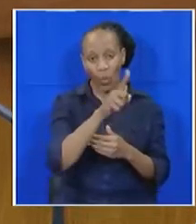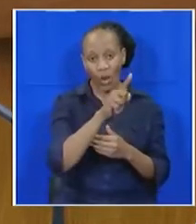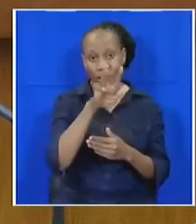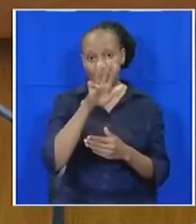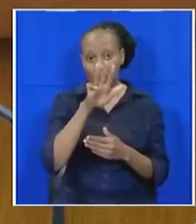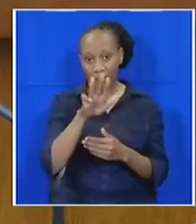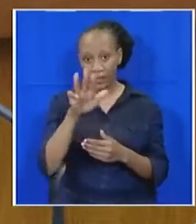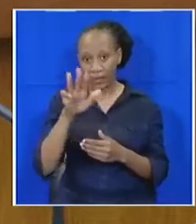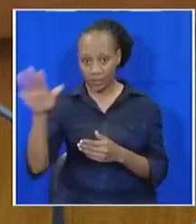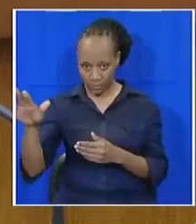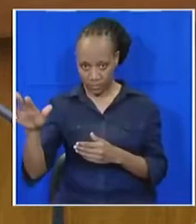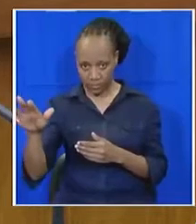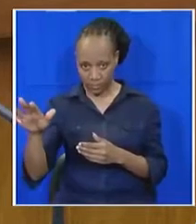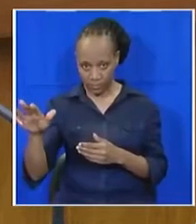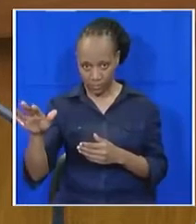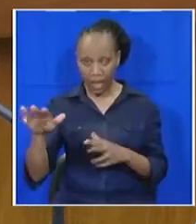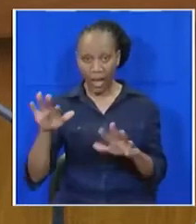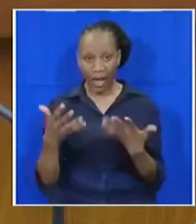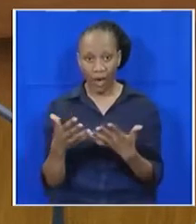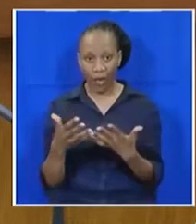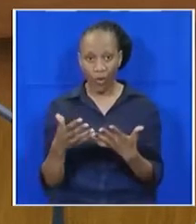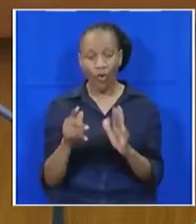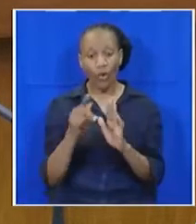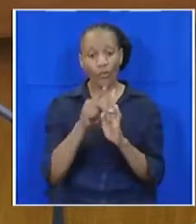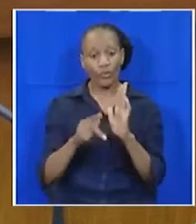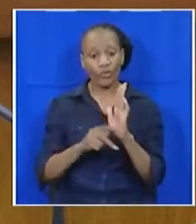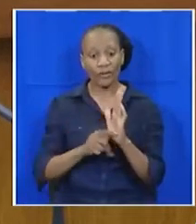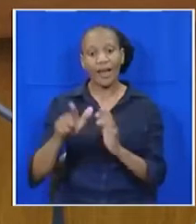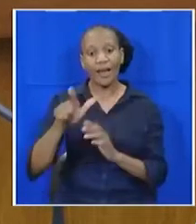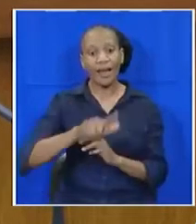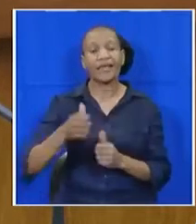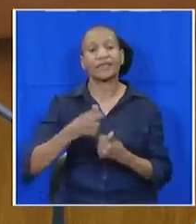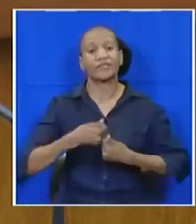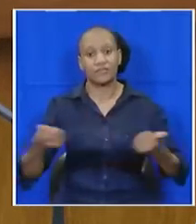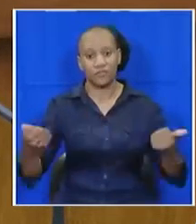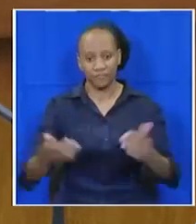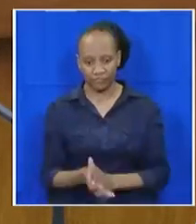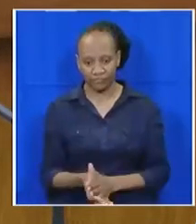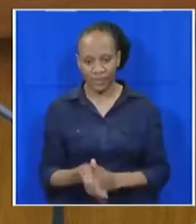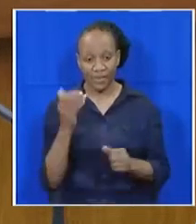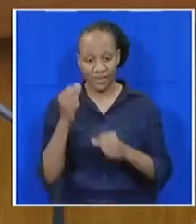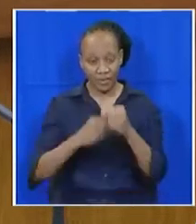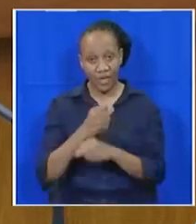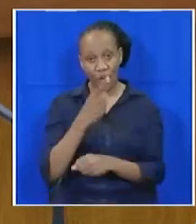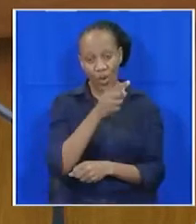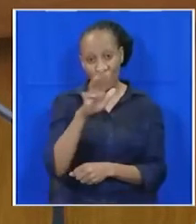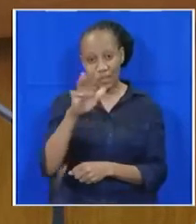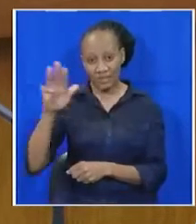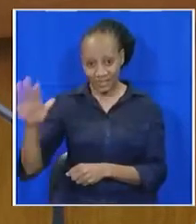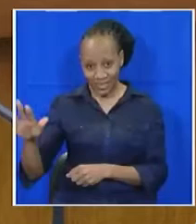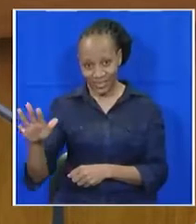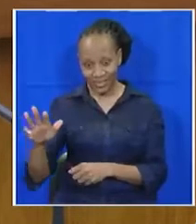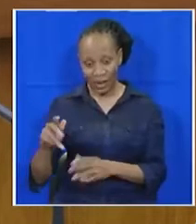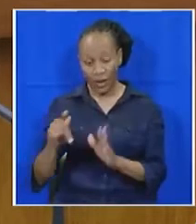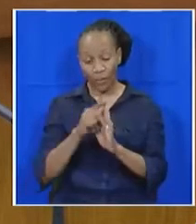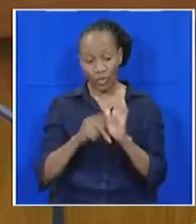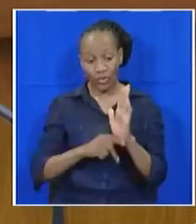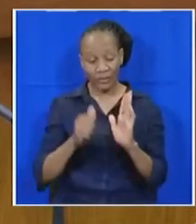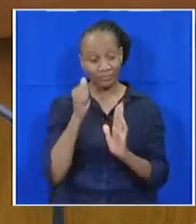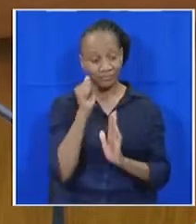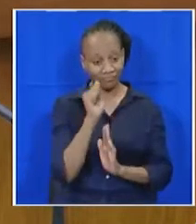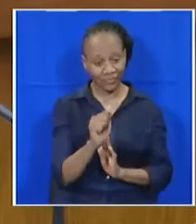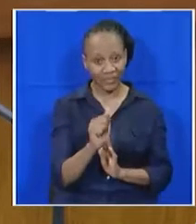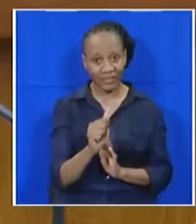a market-led land reform program. By 1999, the achievement of their land reform program was